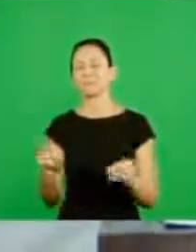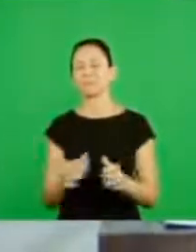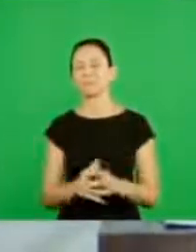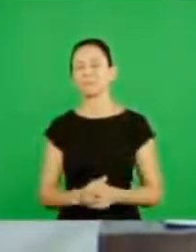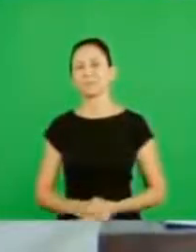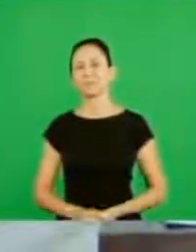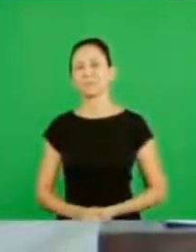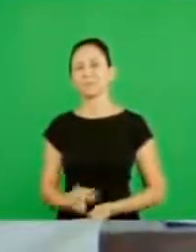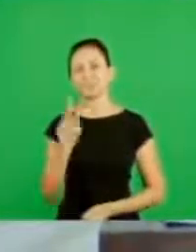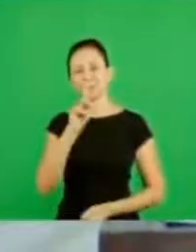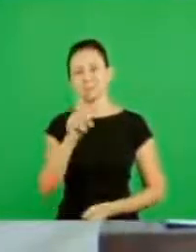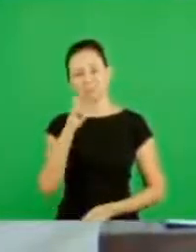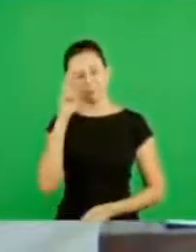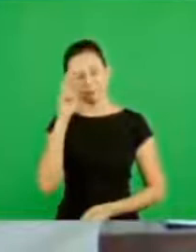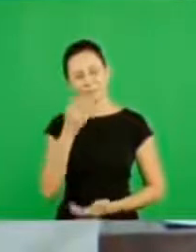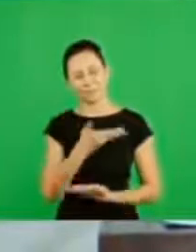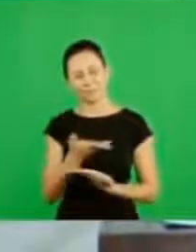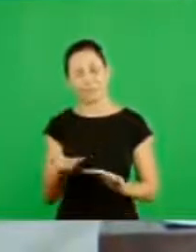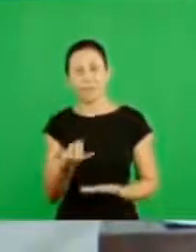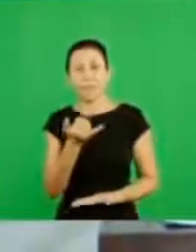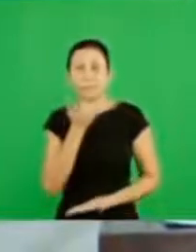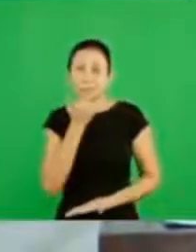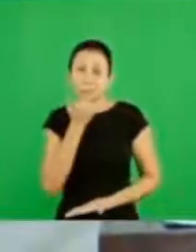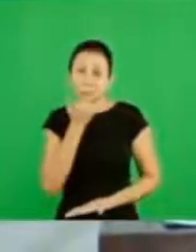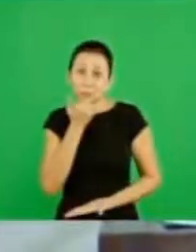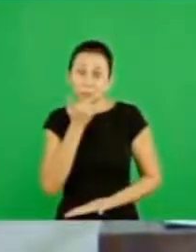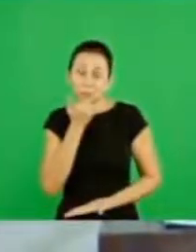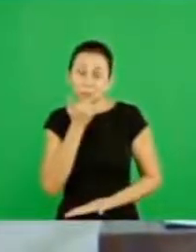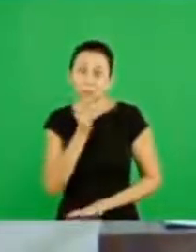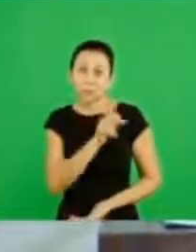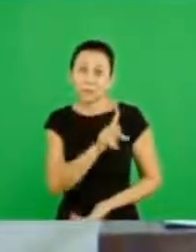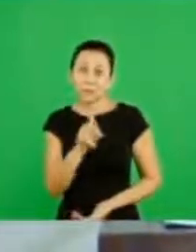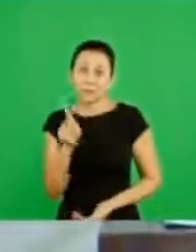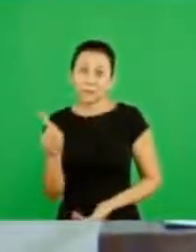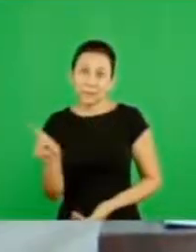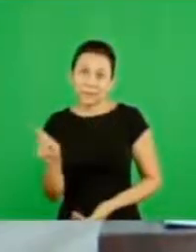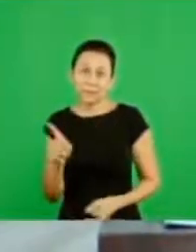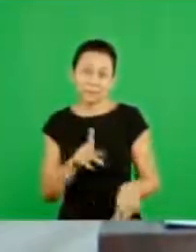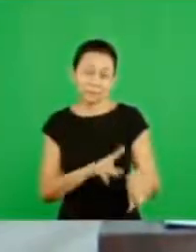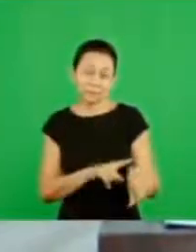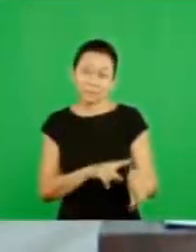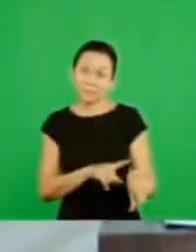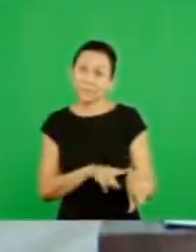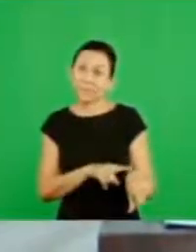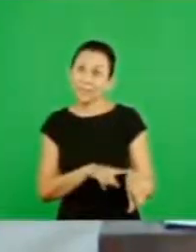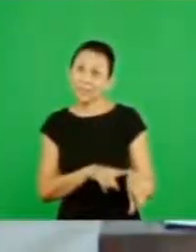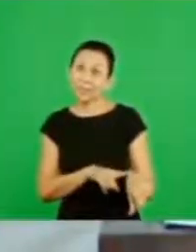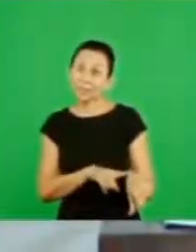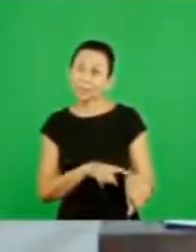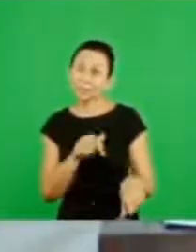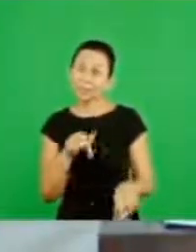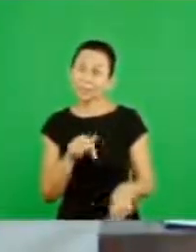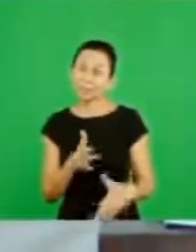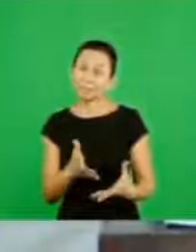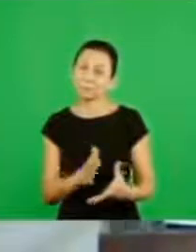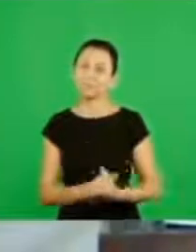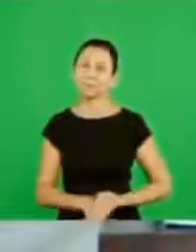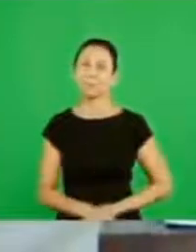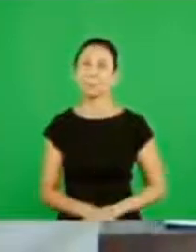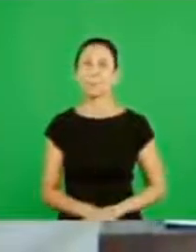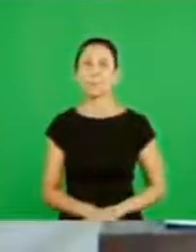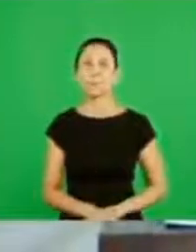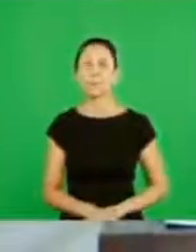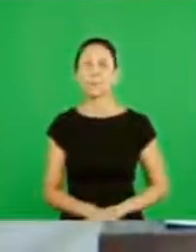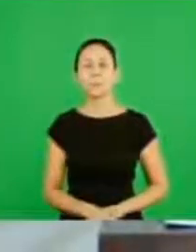coming. God may bless all. The peace of the Lord Jesus. I ask to apologize to the